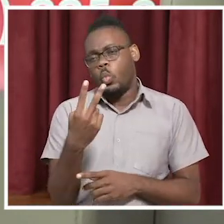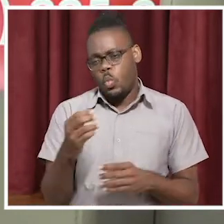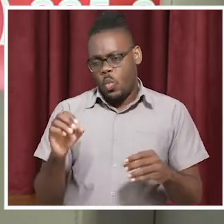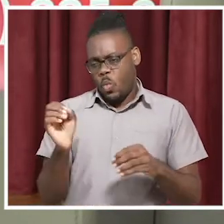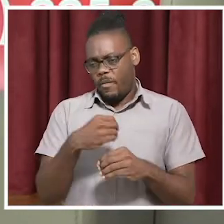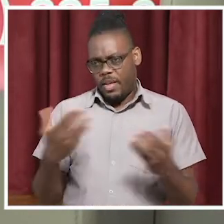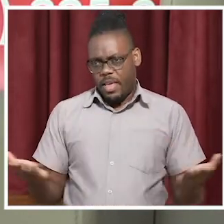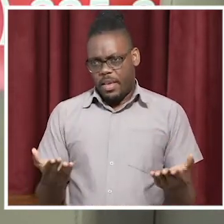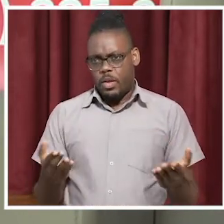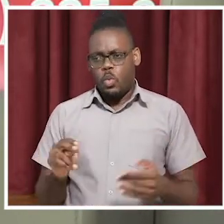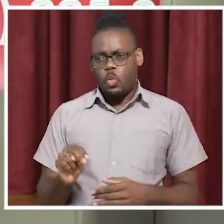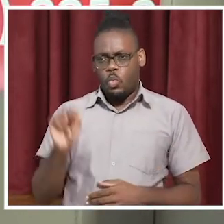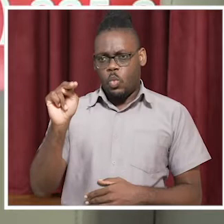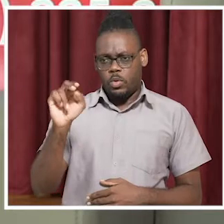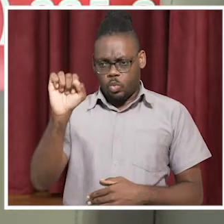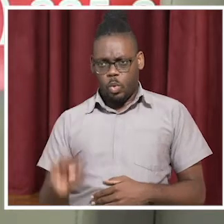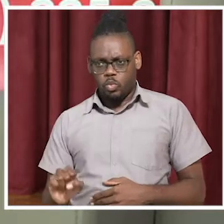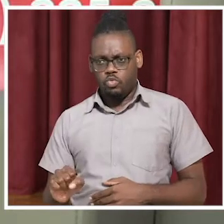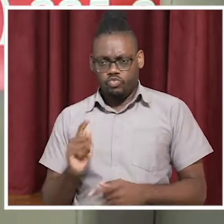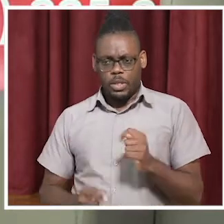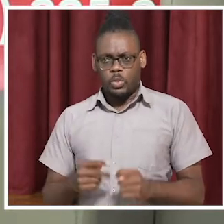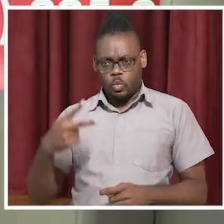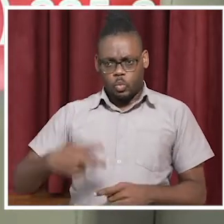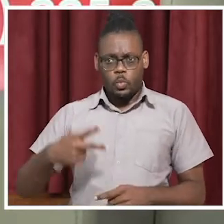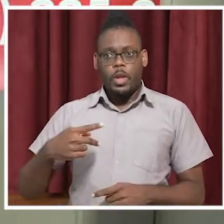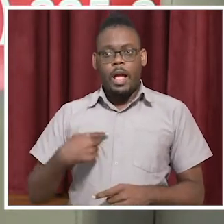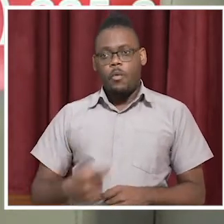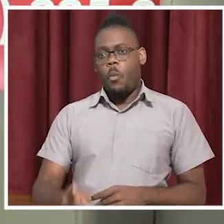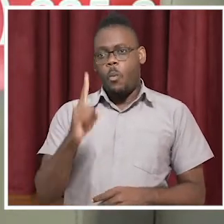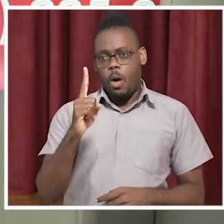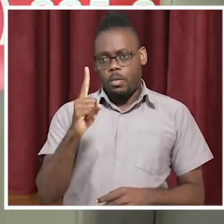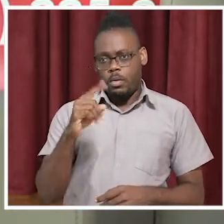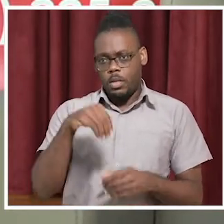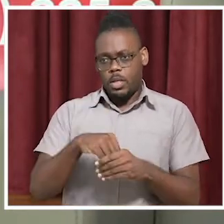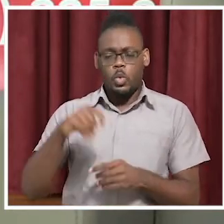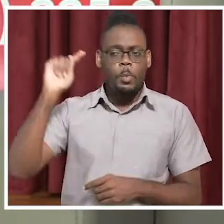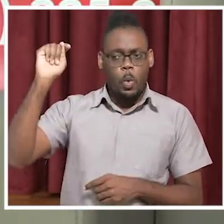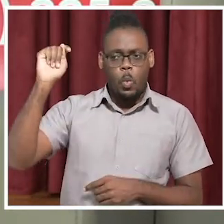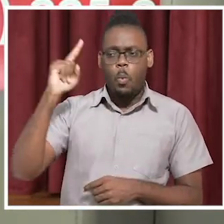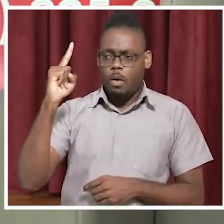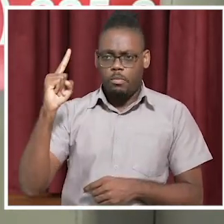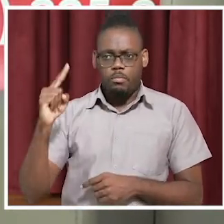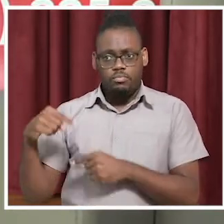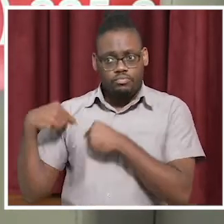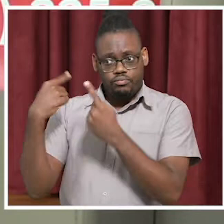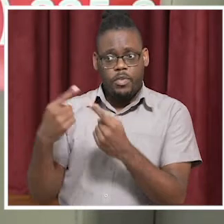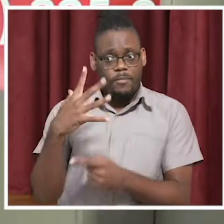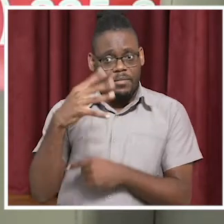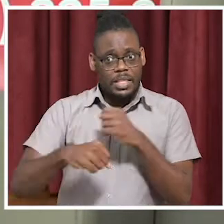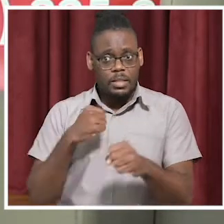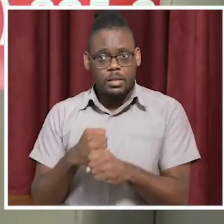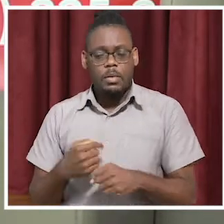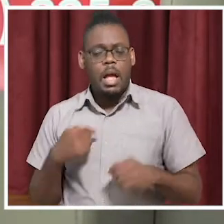other one in South Trinidad, mm-hmm. and then we have our regional office in Tobago. Right. So over the last 5 years, we can safely say that as of August